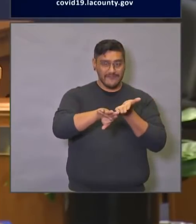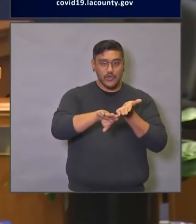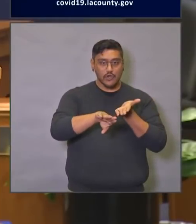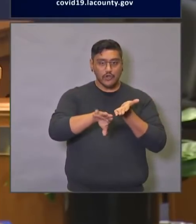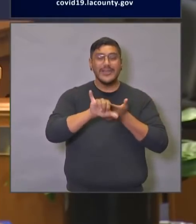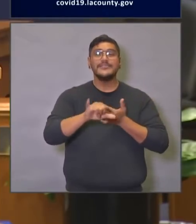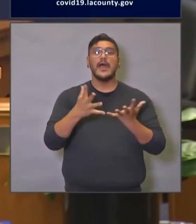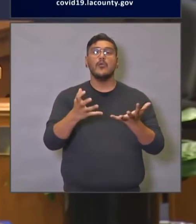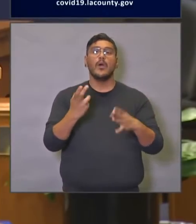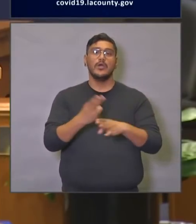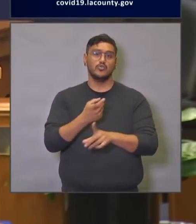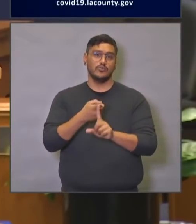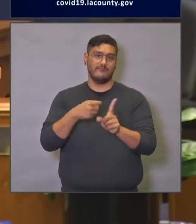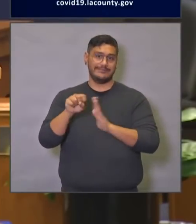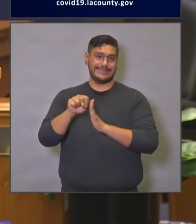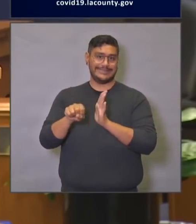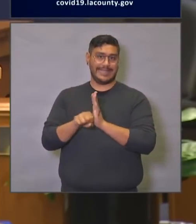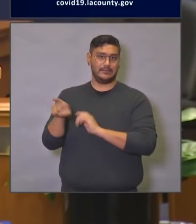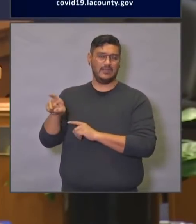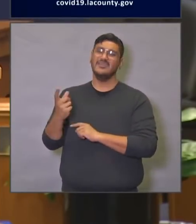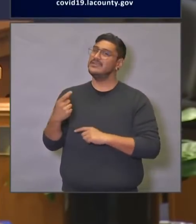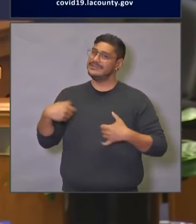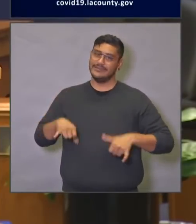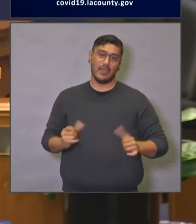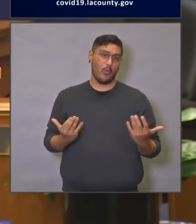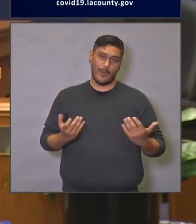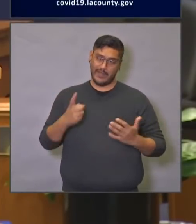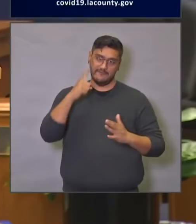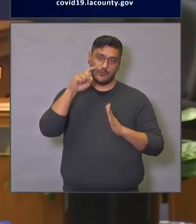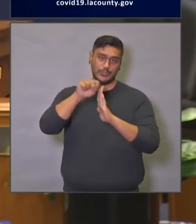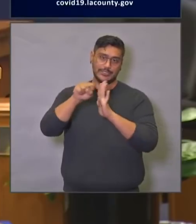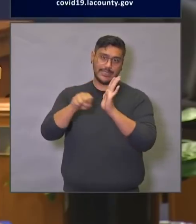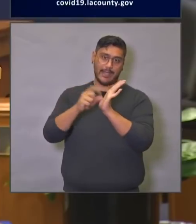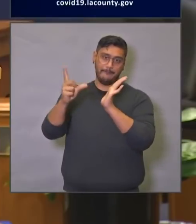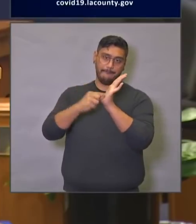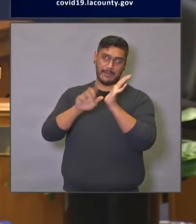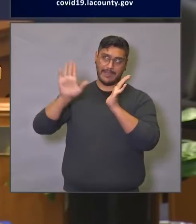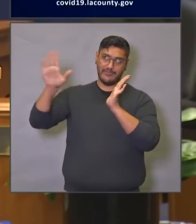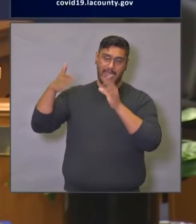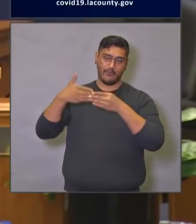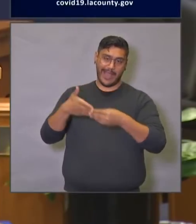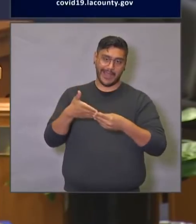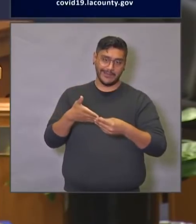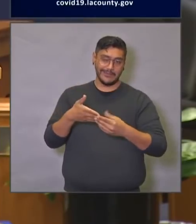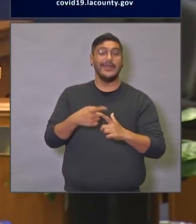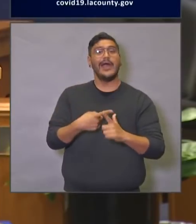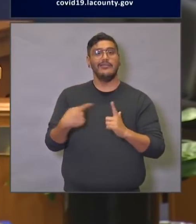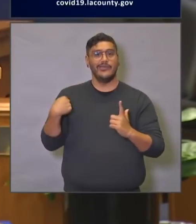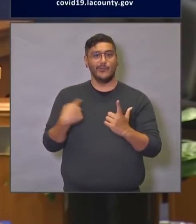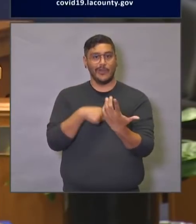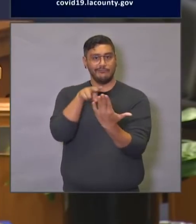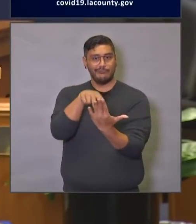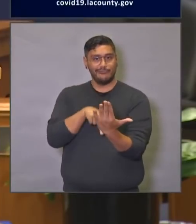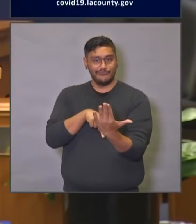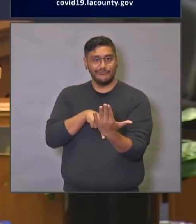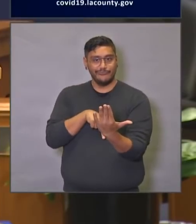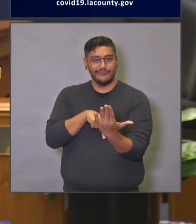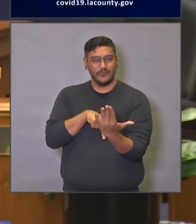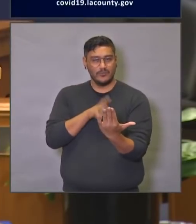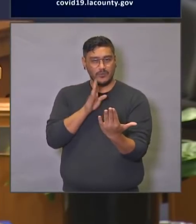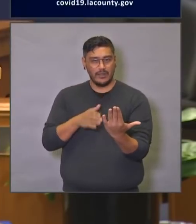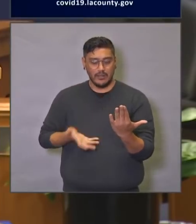using. We're waiting for the state to publish their guidance so that we can take a look at that. Our intent